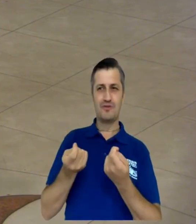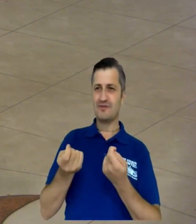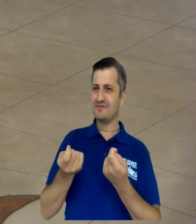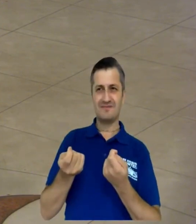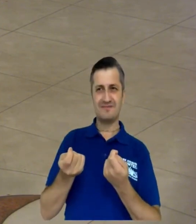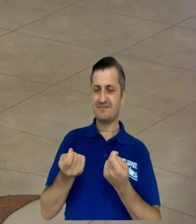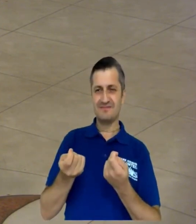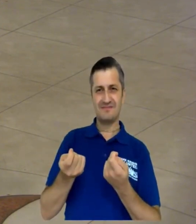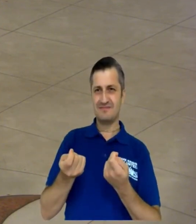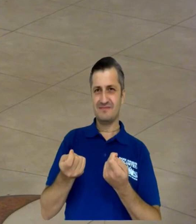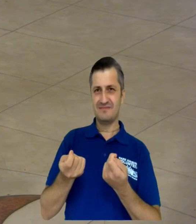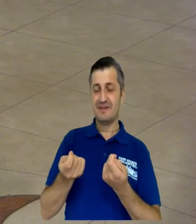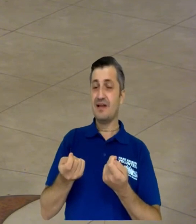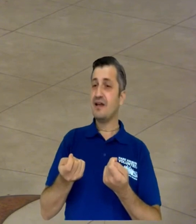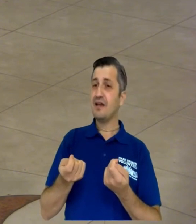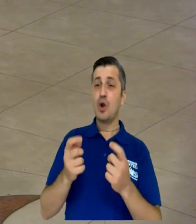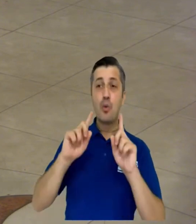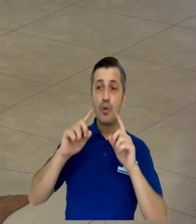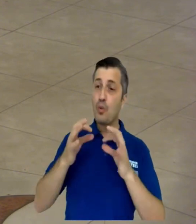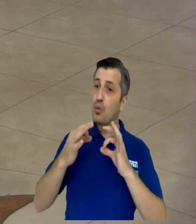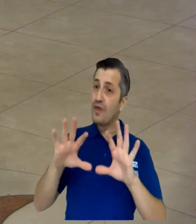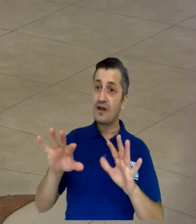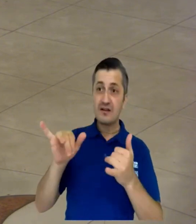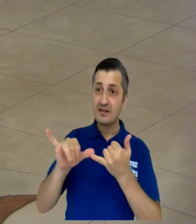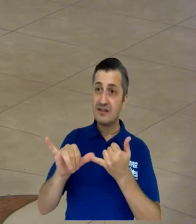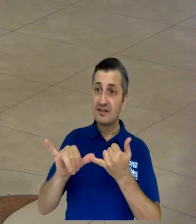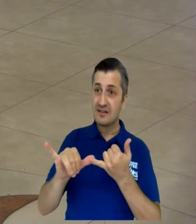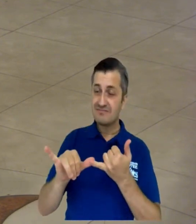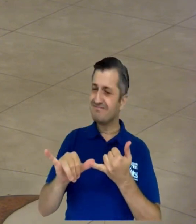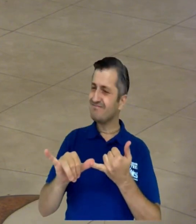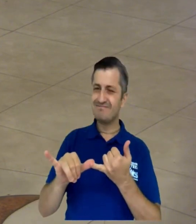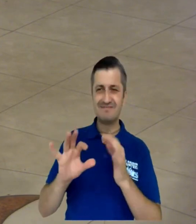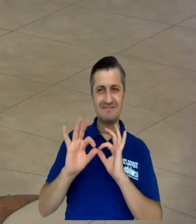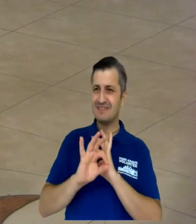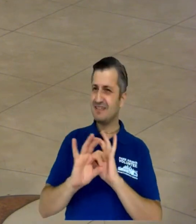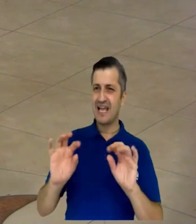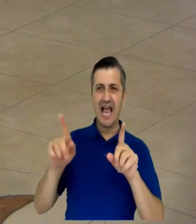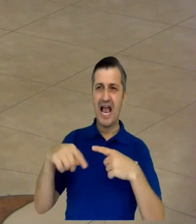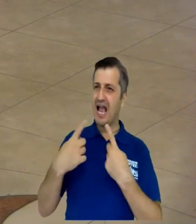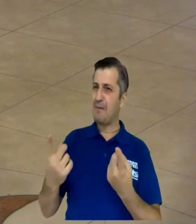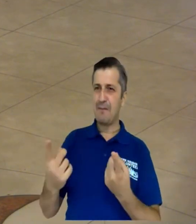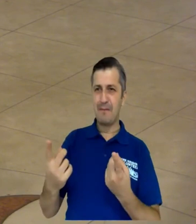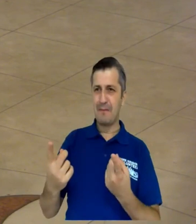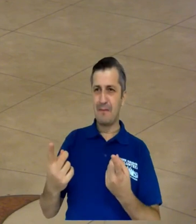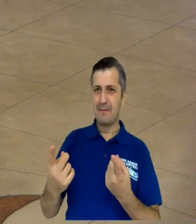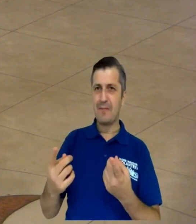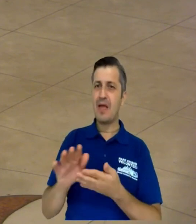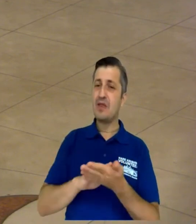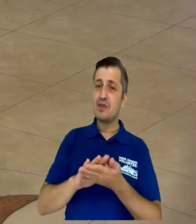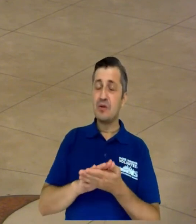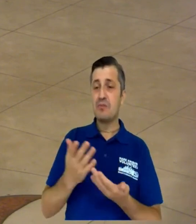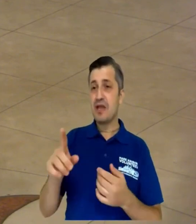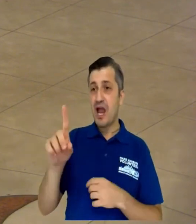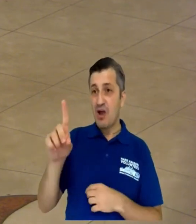We cannot do anything without Krishna. We cannot remember absolutely anything without Krishna. We can't move our finger without